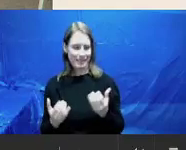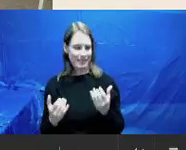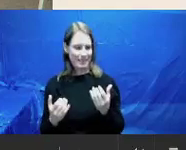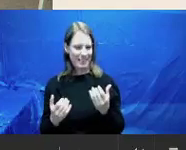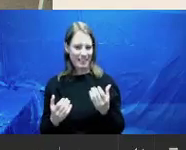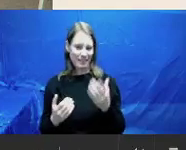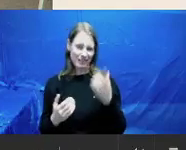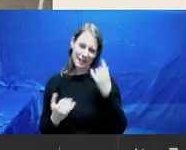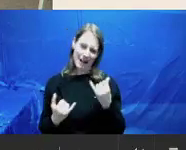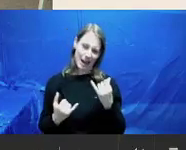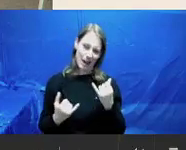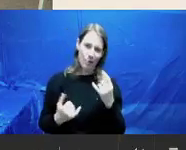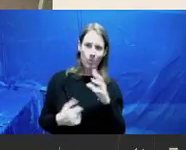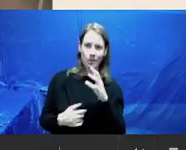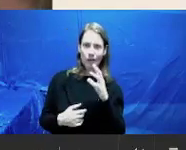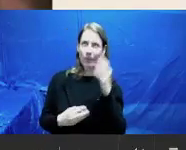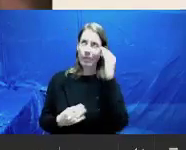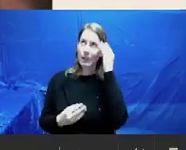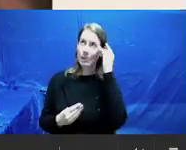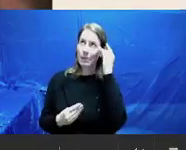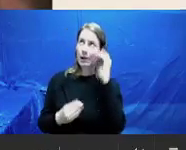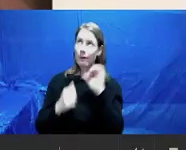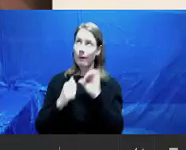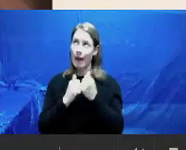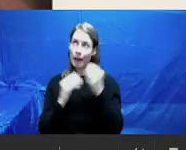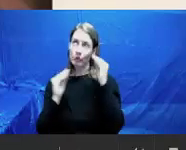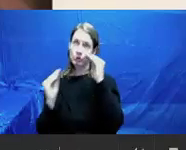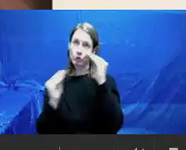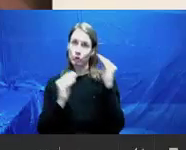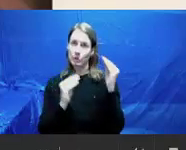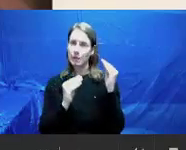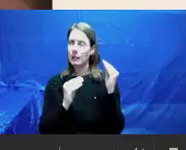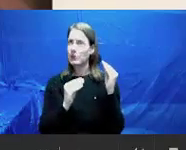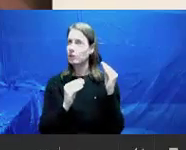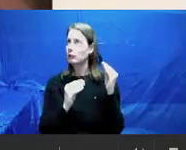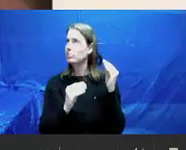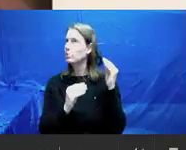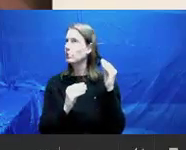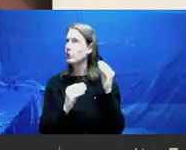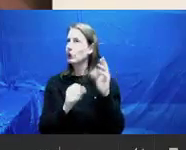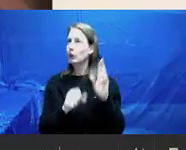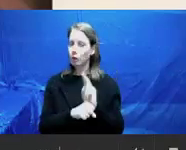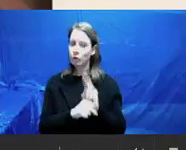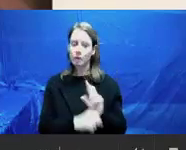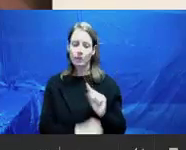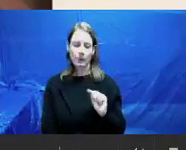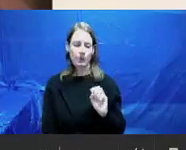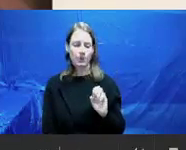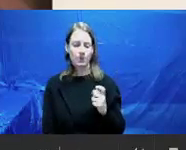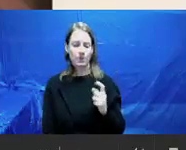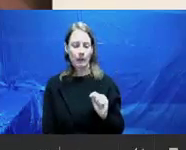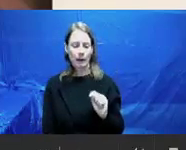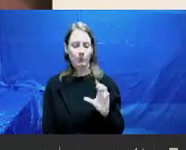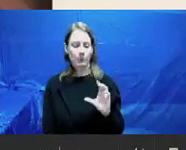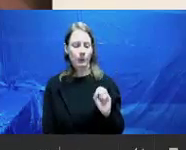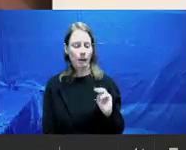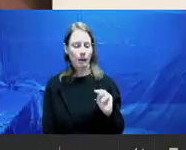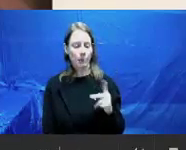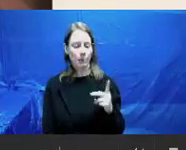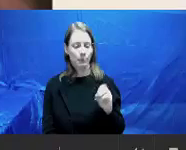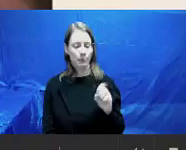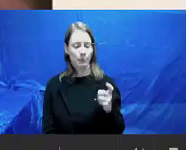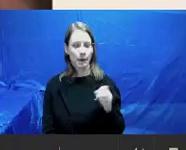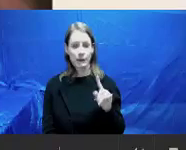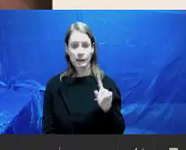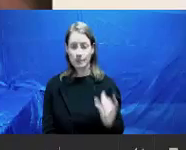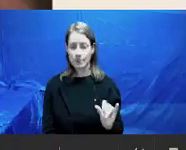means to teach with text complexity in mind. So the first thing is that if I am teaching with text complexity in mind,